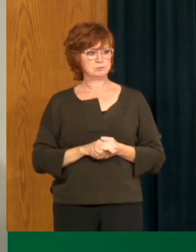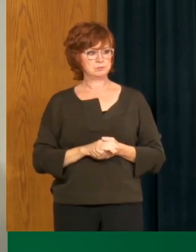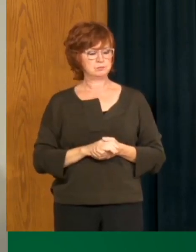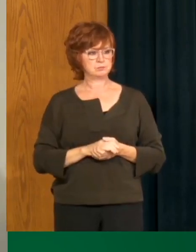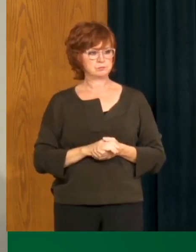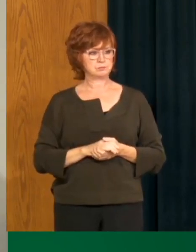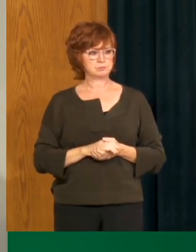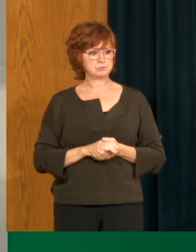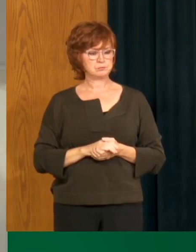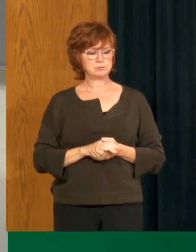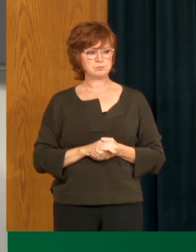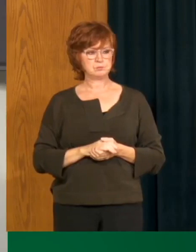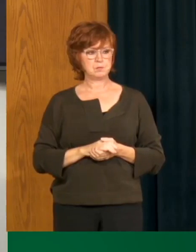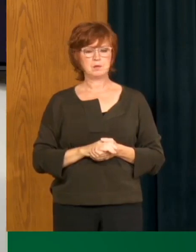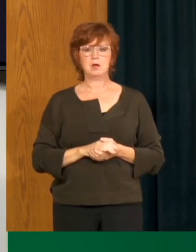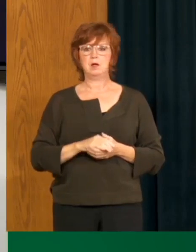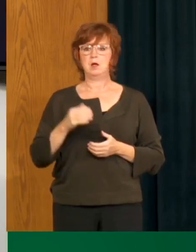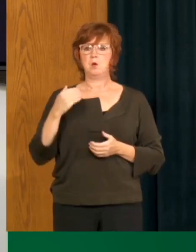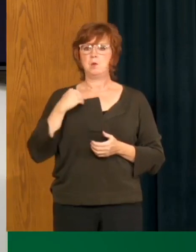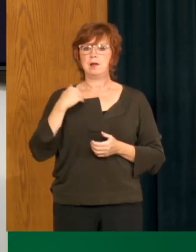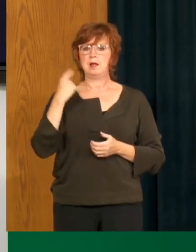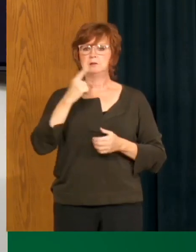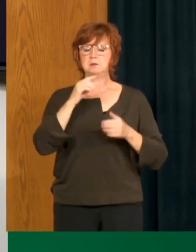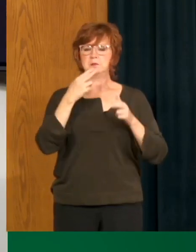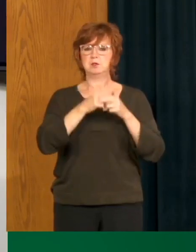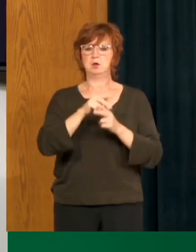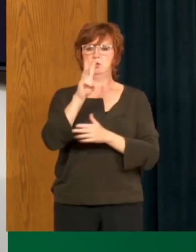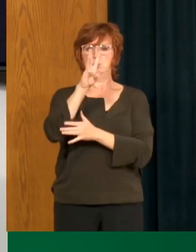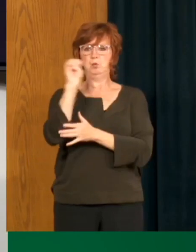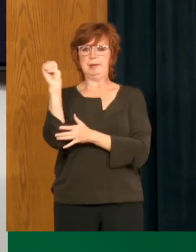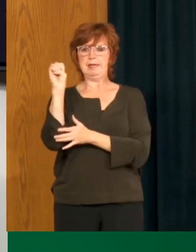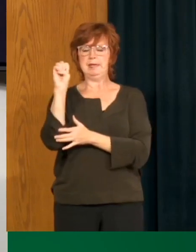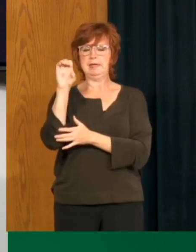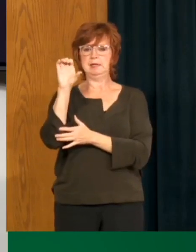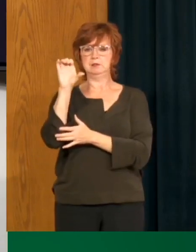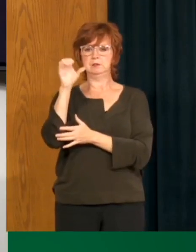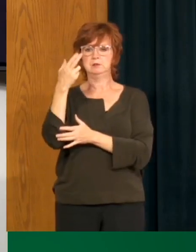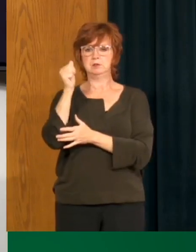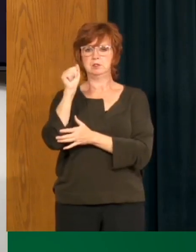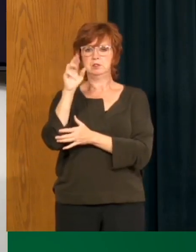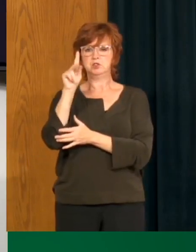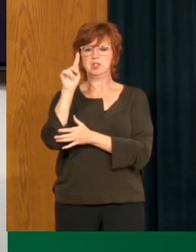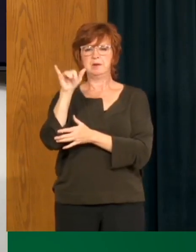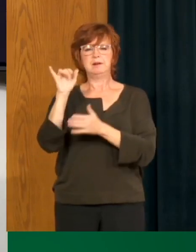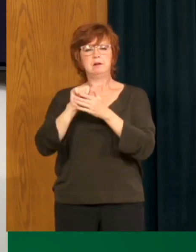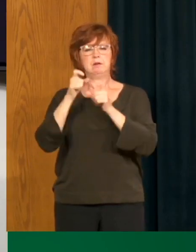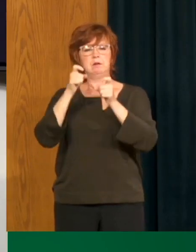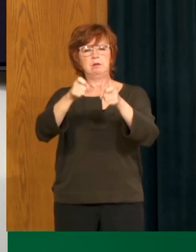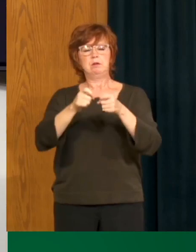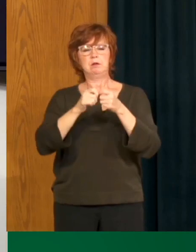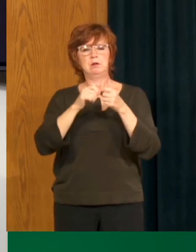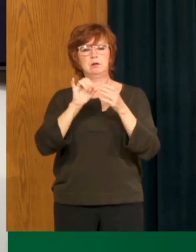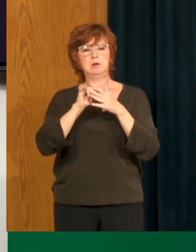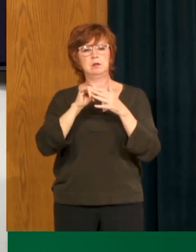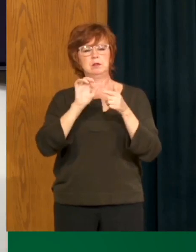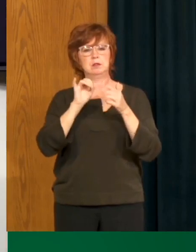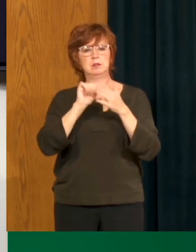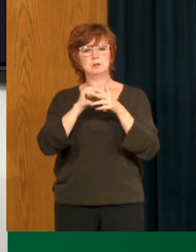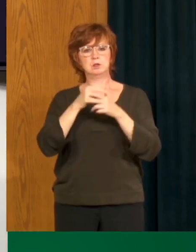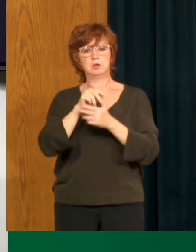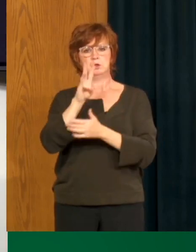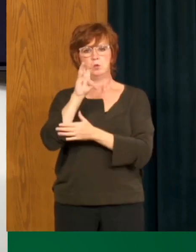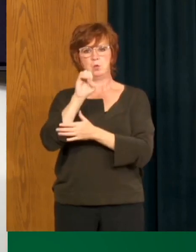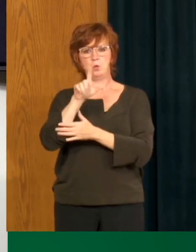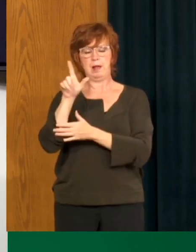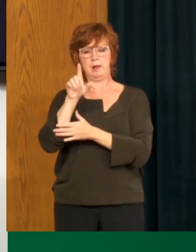well-being program run by the We charity that's raising questions here in the province. Could you explain what you knew